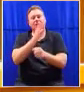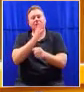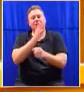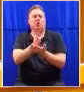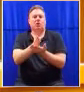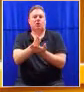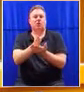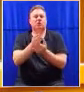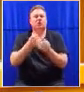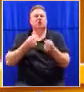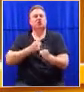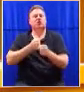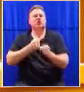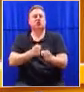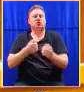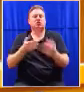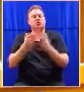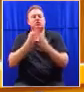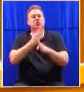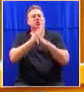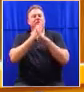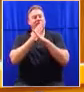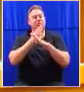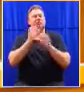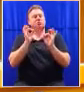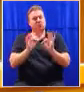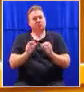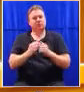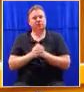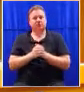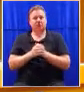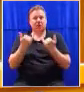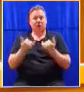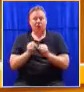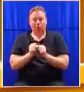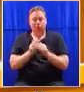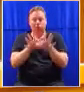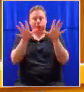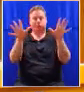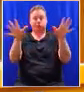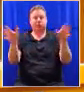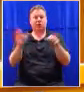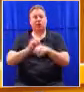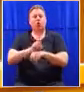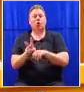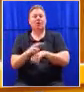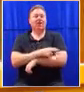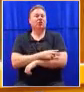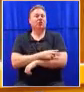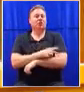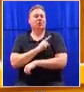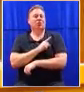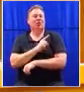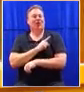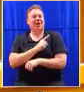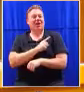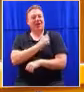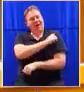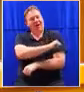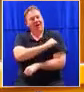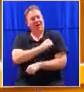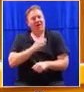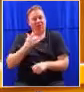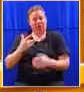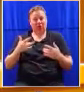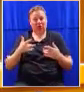sound. Make no error, the explosion of cases isn't just because of an inevitable health crisis. It is